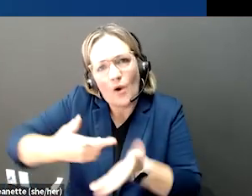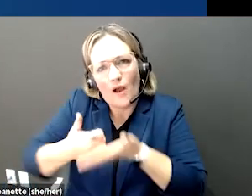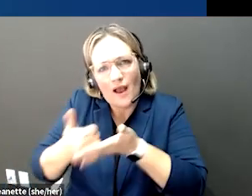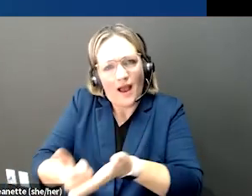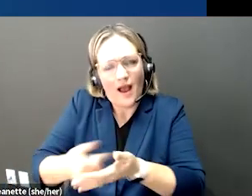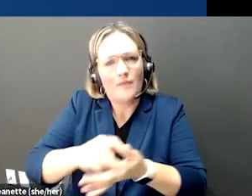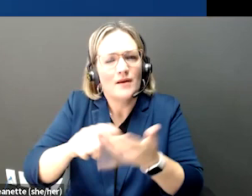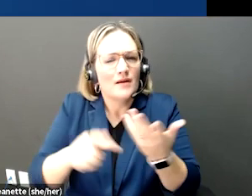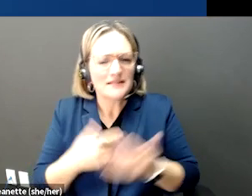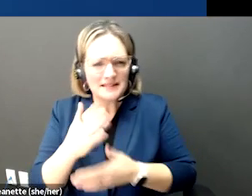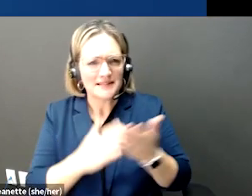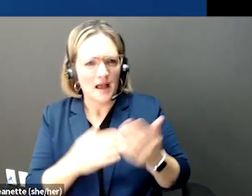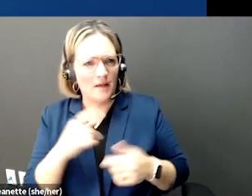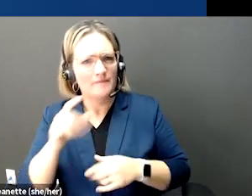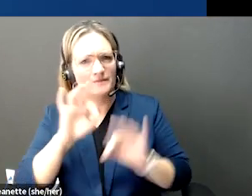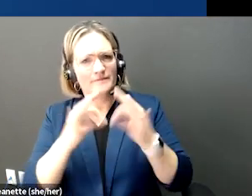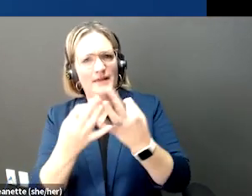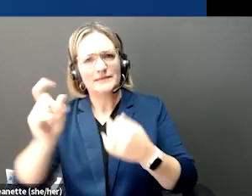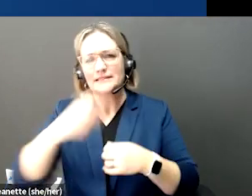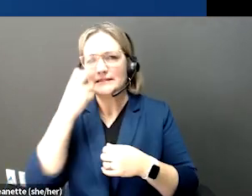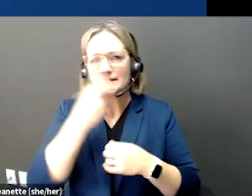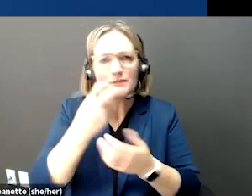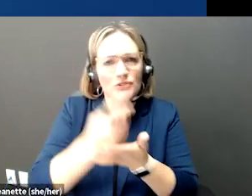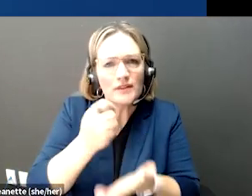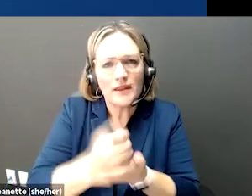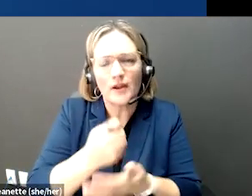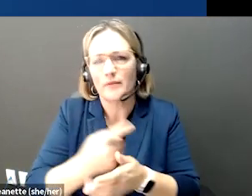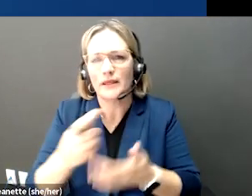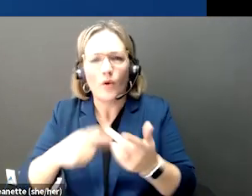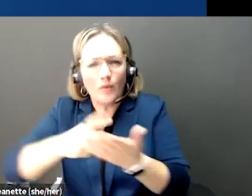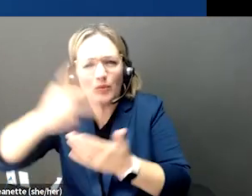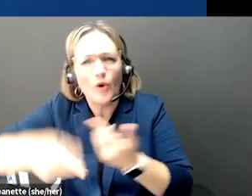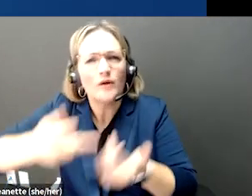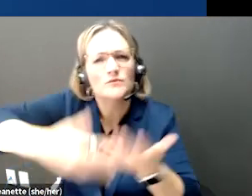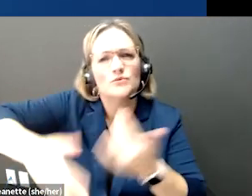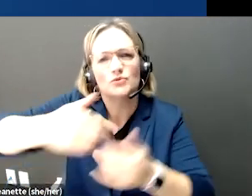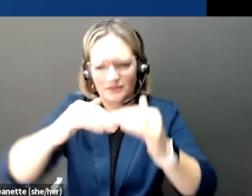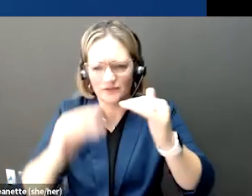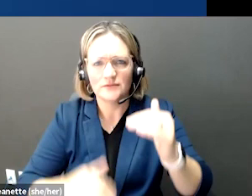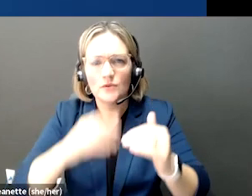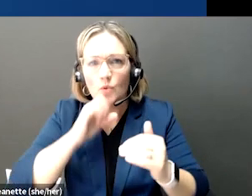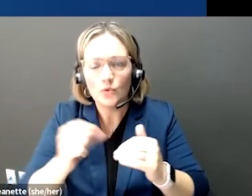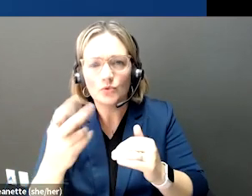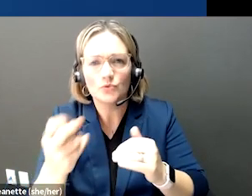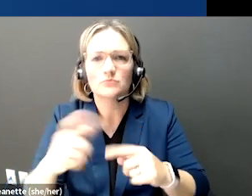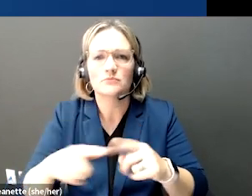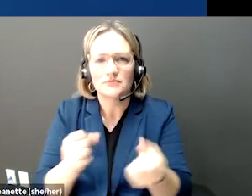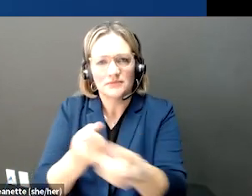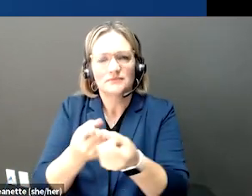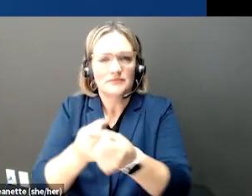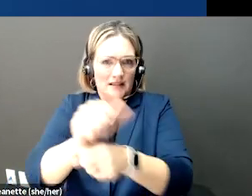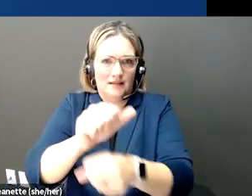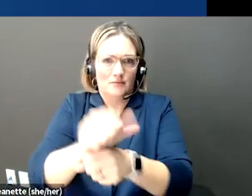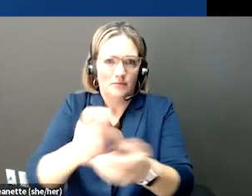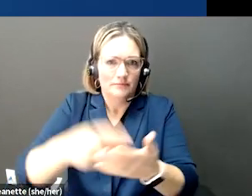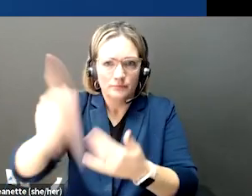the benefits of speech therapy, social group programs for children under 12, and challenges with employment support programs, just to name a few of